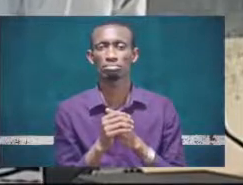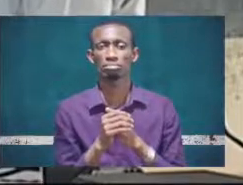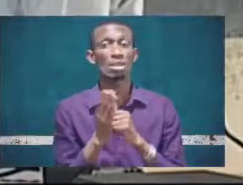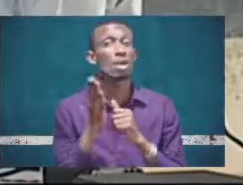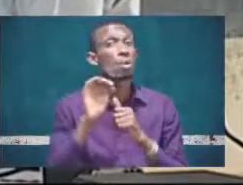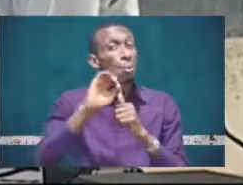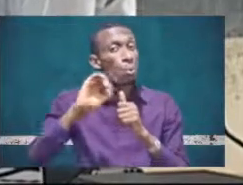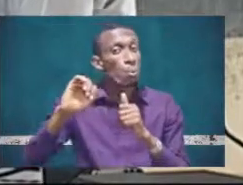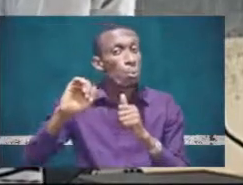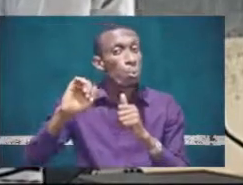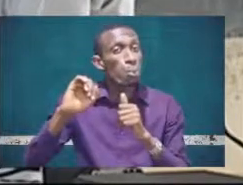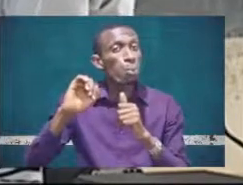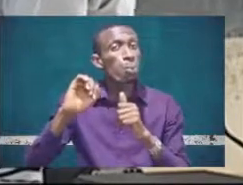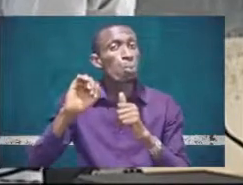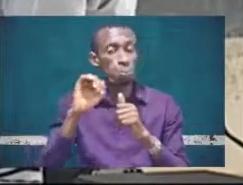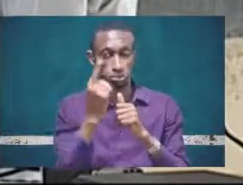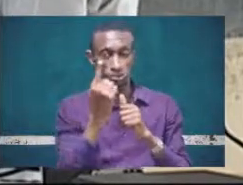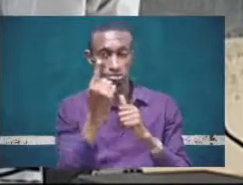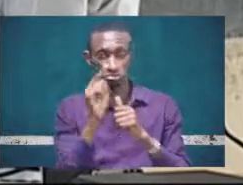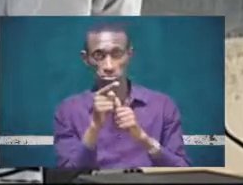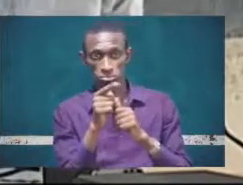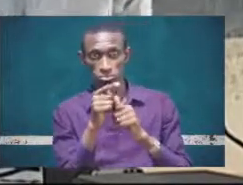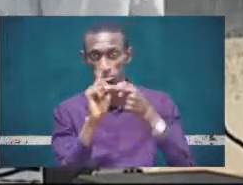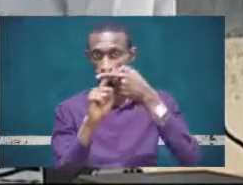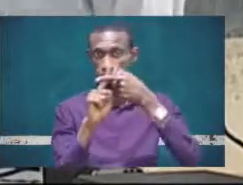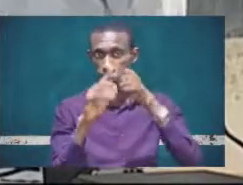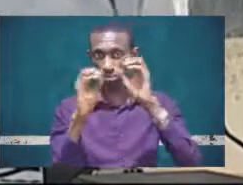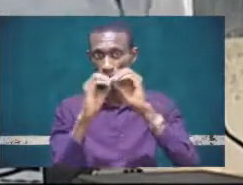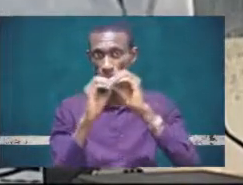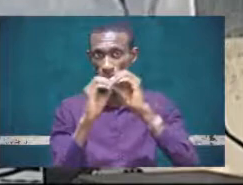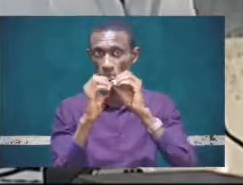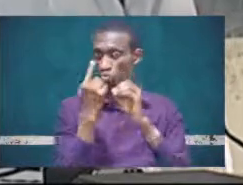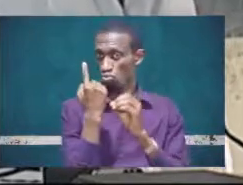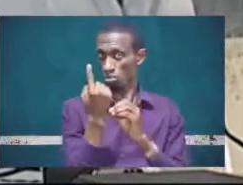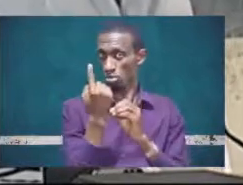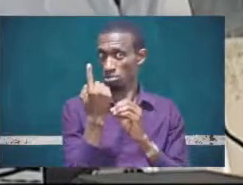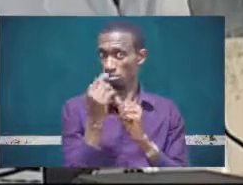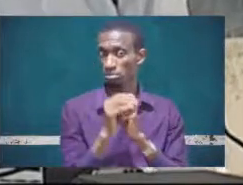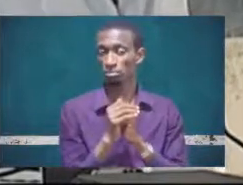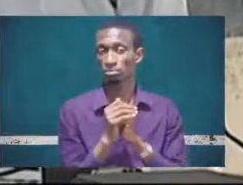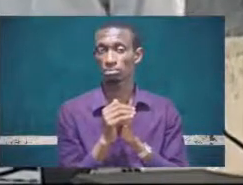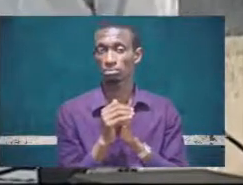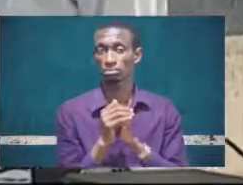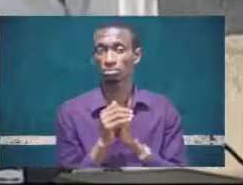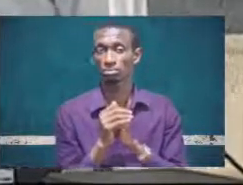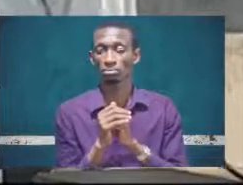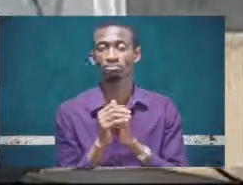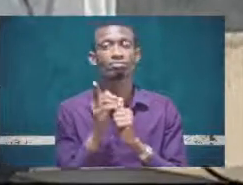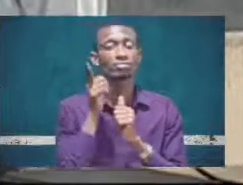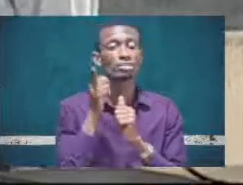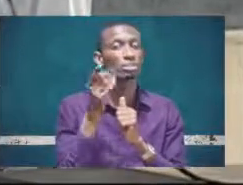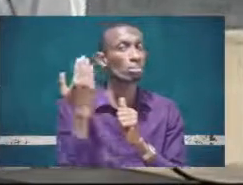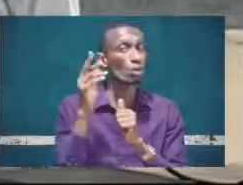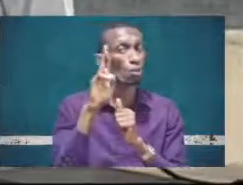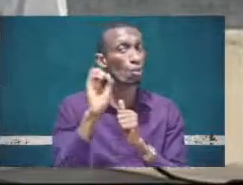1 up to positive infinity. 1 was the root of numerator, so this is